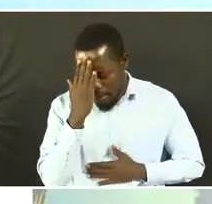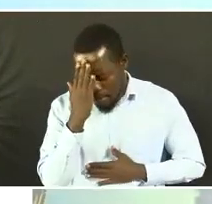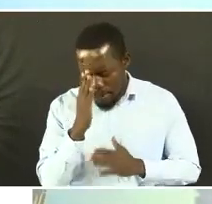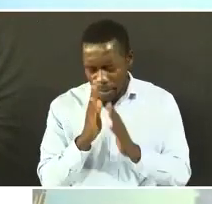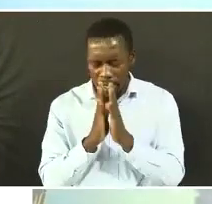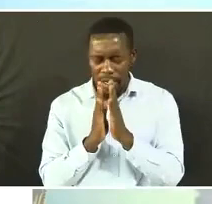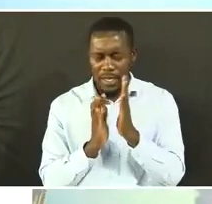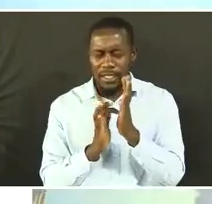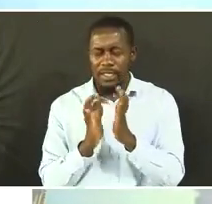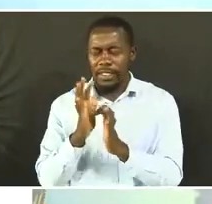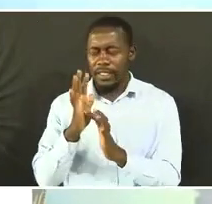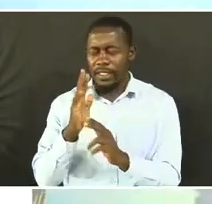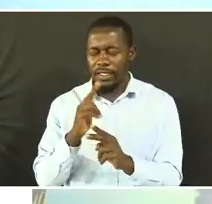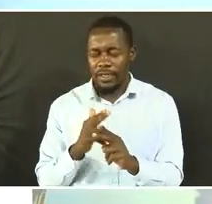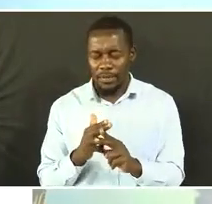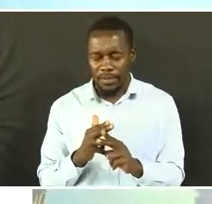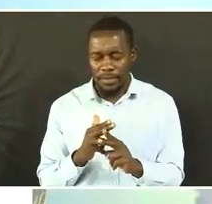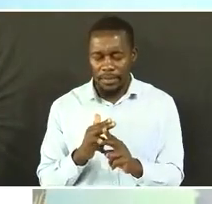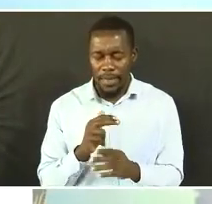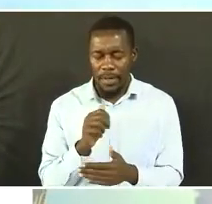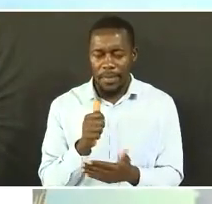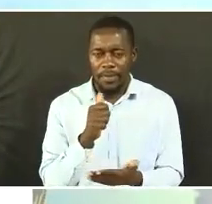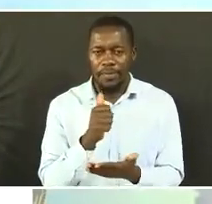Jesus' name.